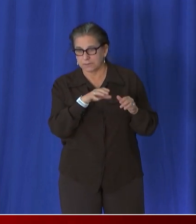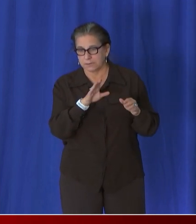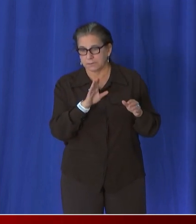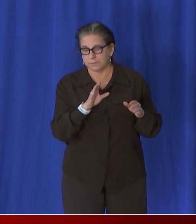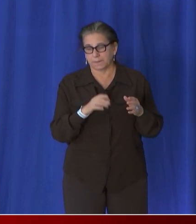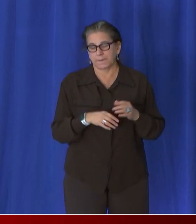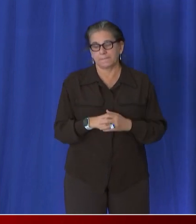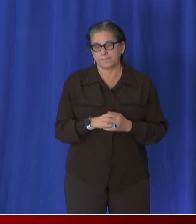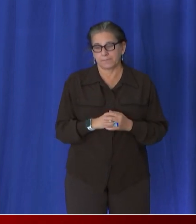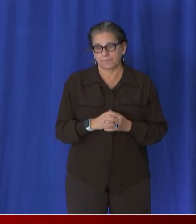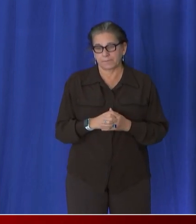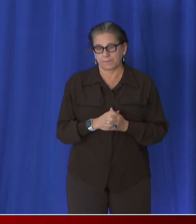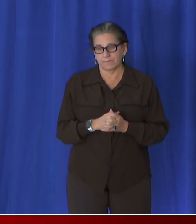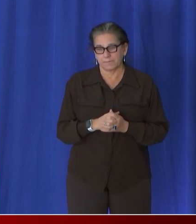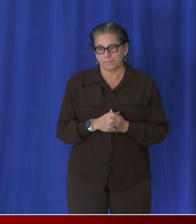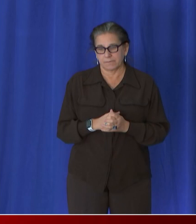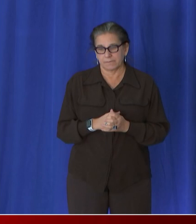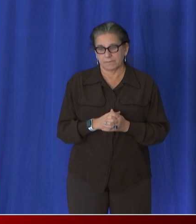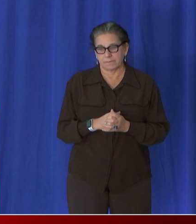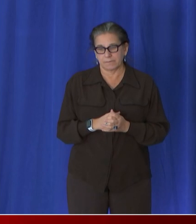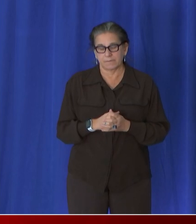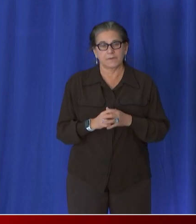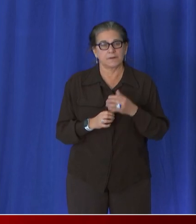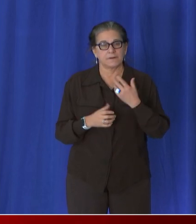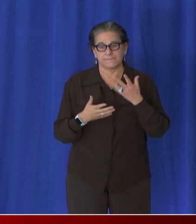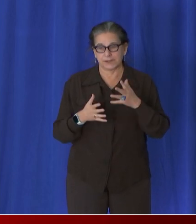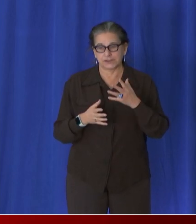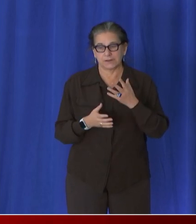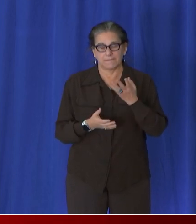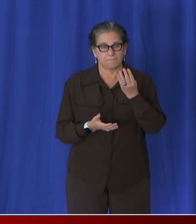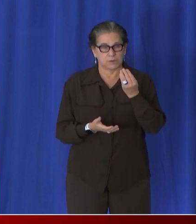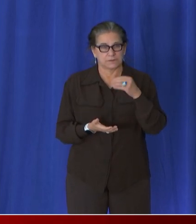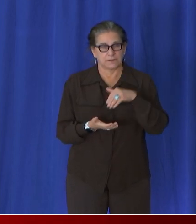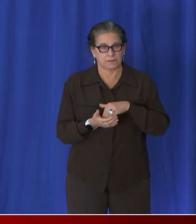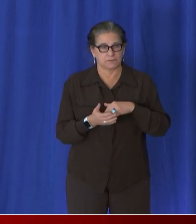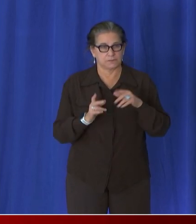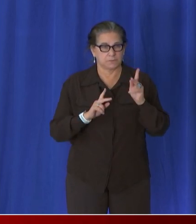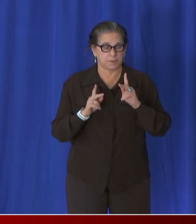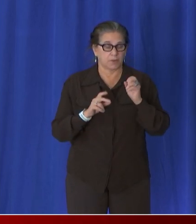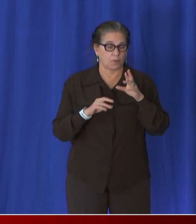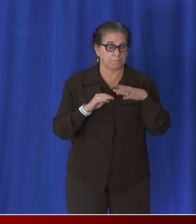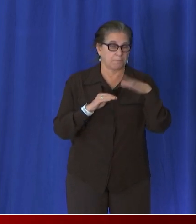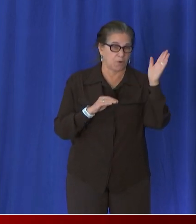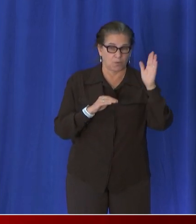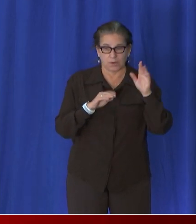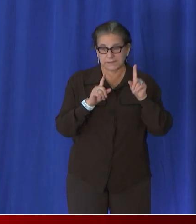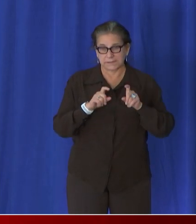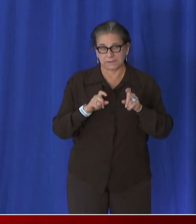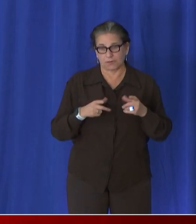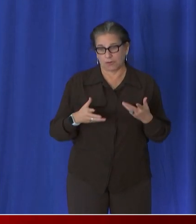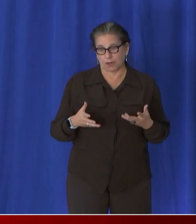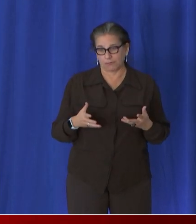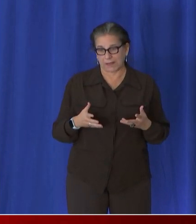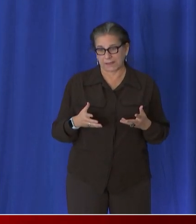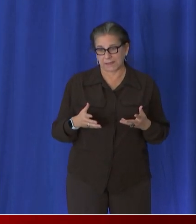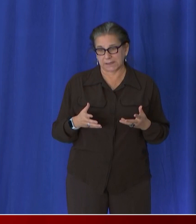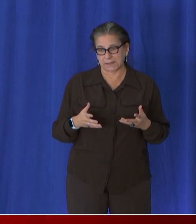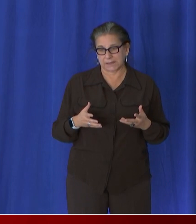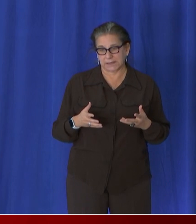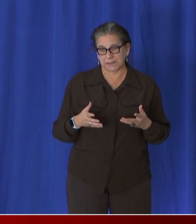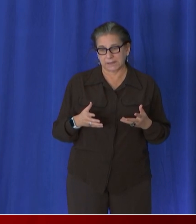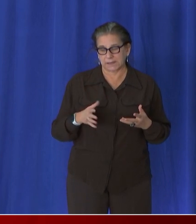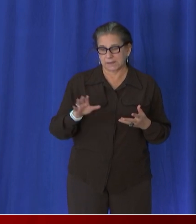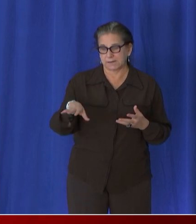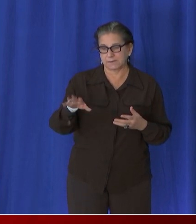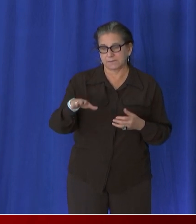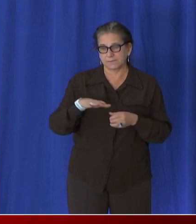14,000 or more individual tests that are being done. We've seen that at our community sites. Again, those are about 50% of our volume in the community.